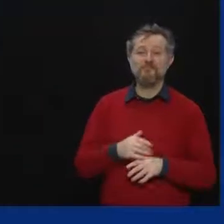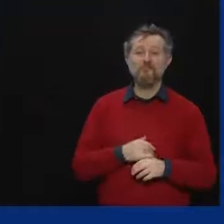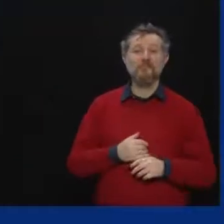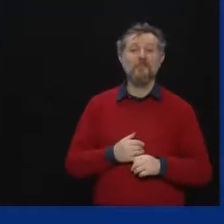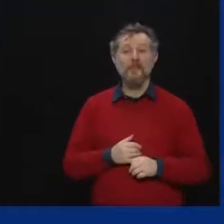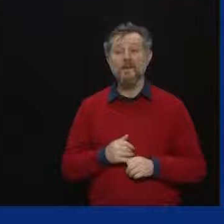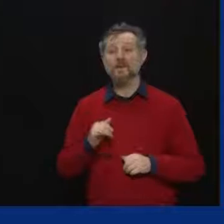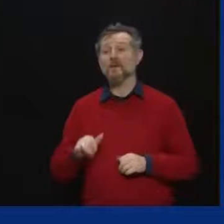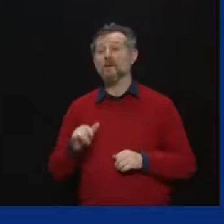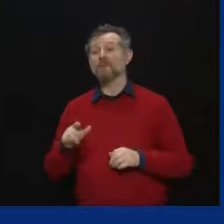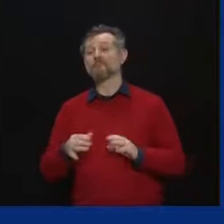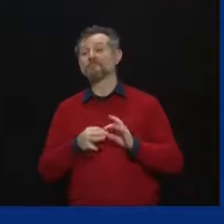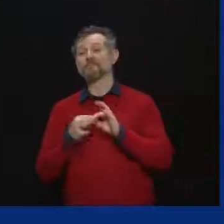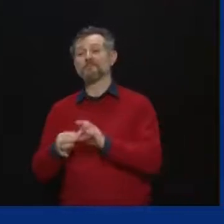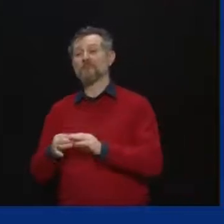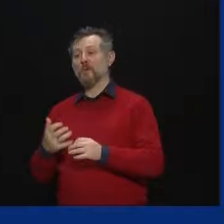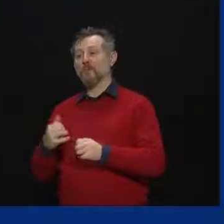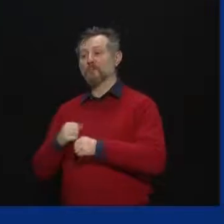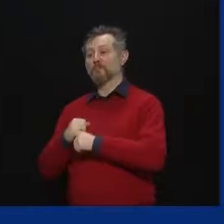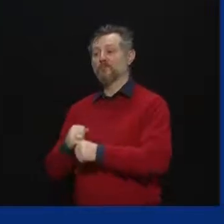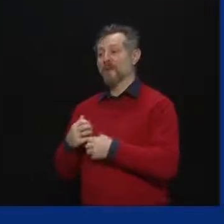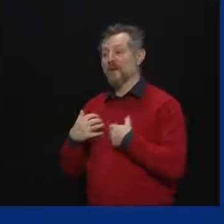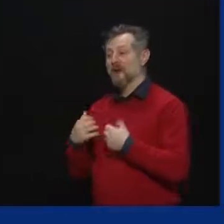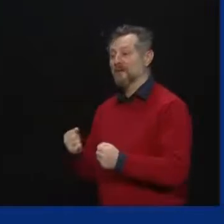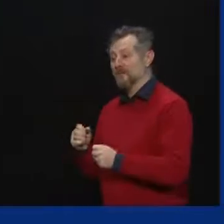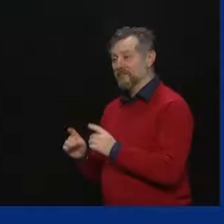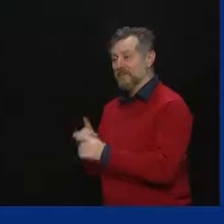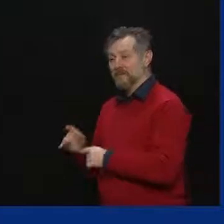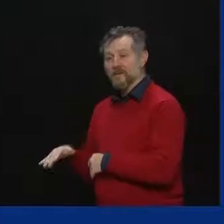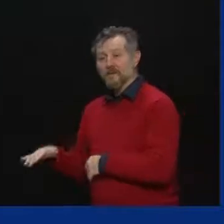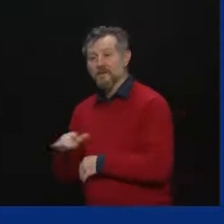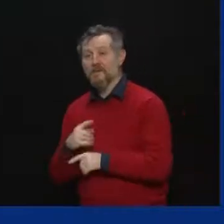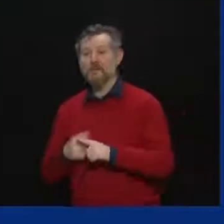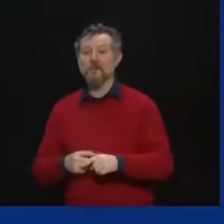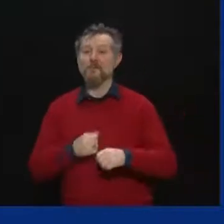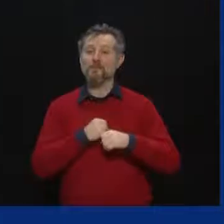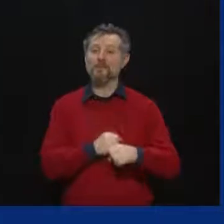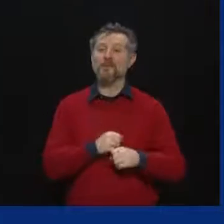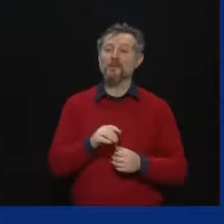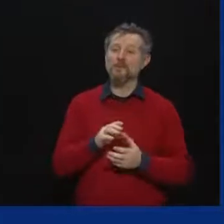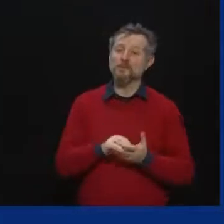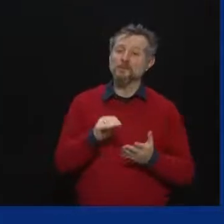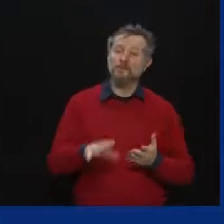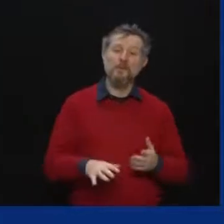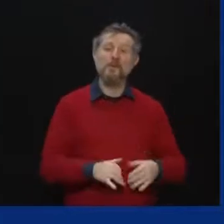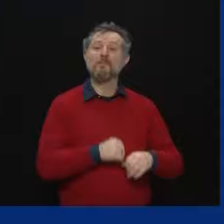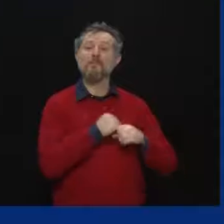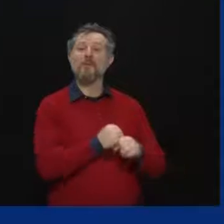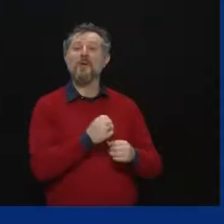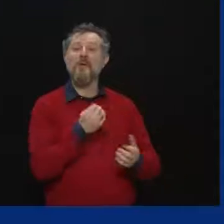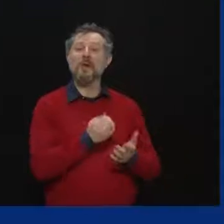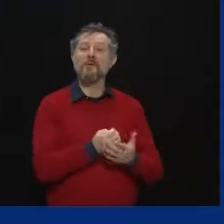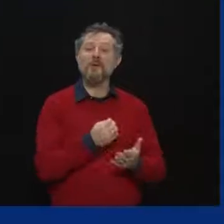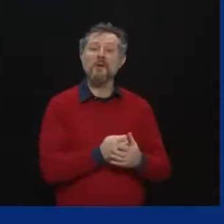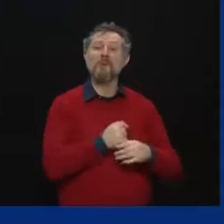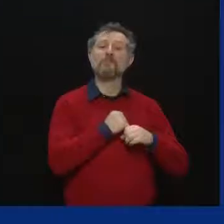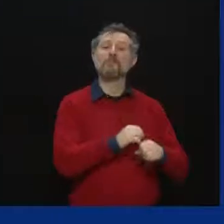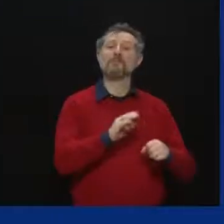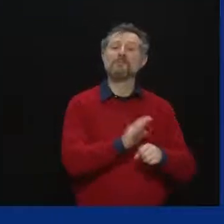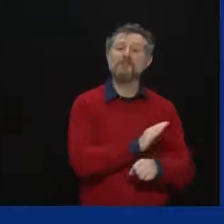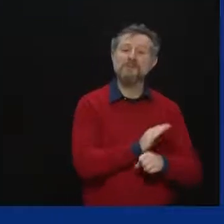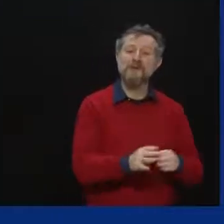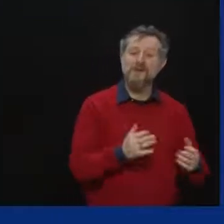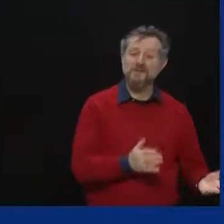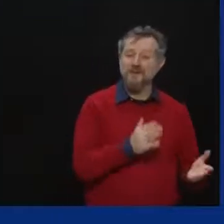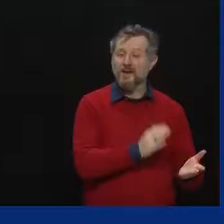philosophy of protecting the health of individuals, protecting the health of New Yorkers, as well as protecting the health of the economy. So also, I want to talk about